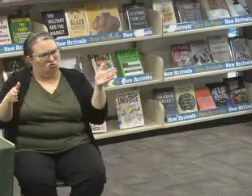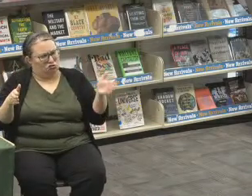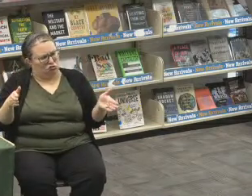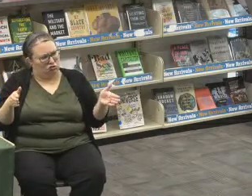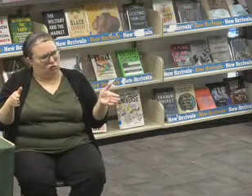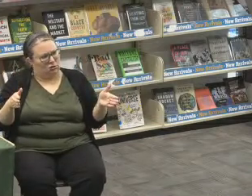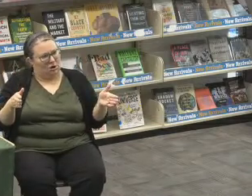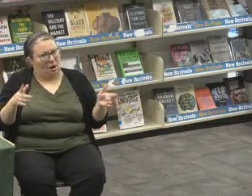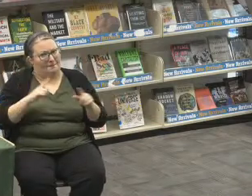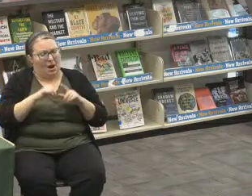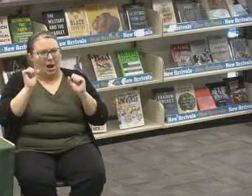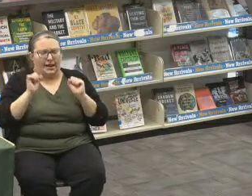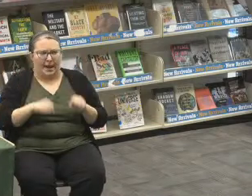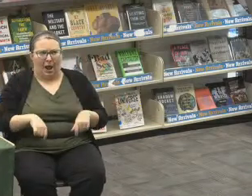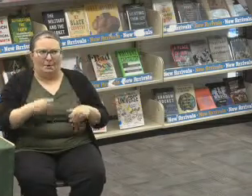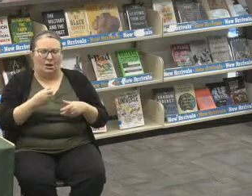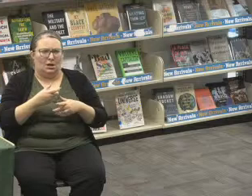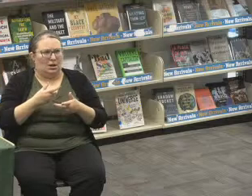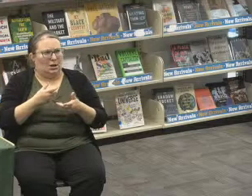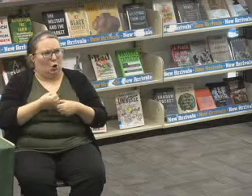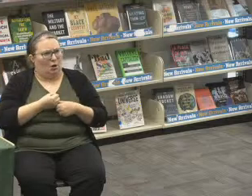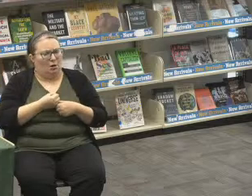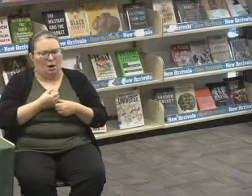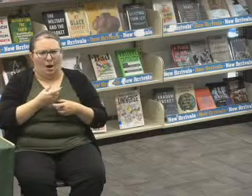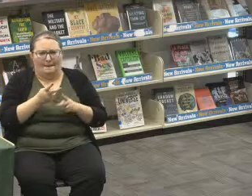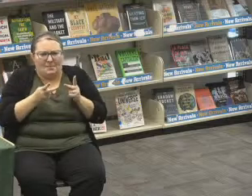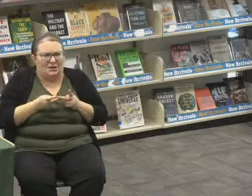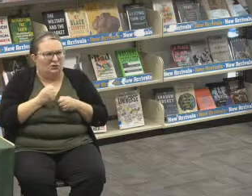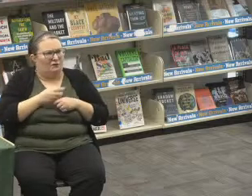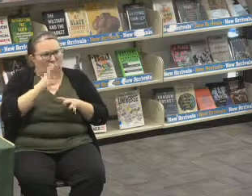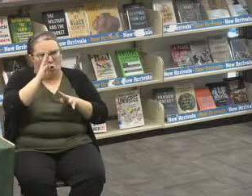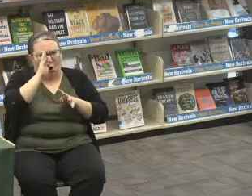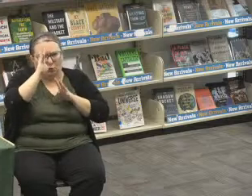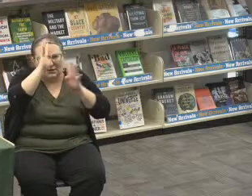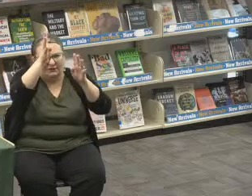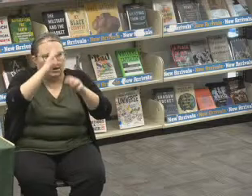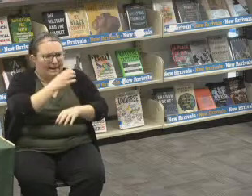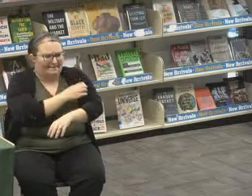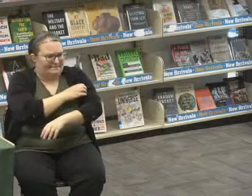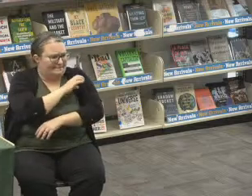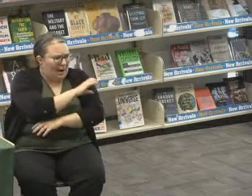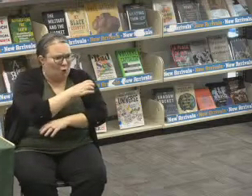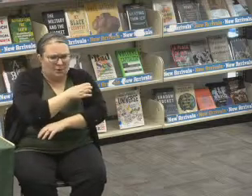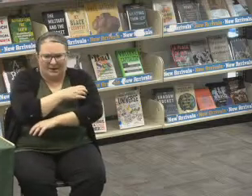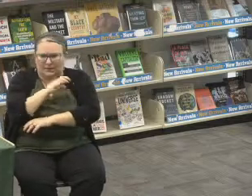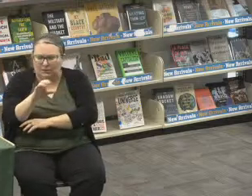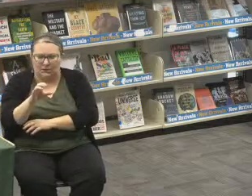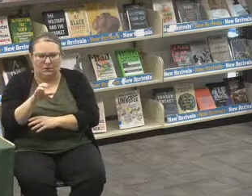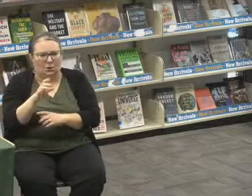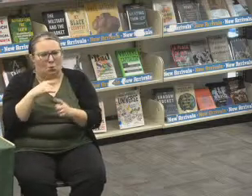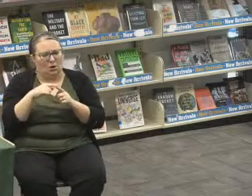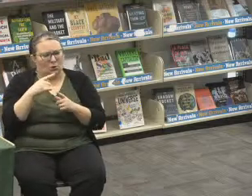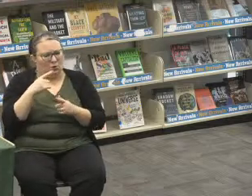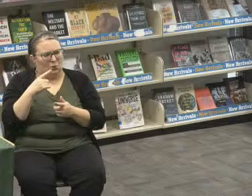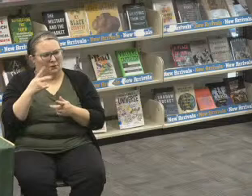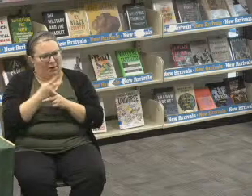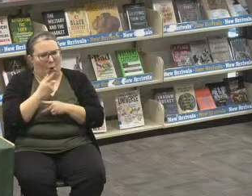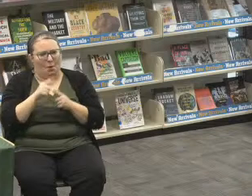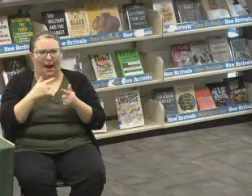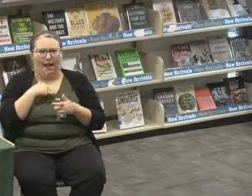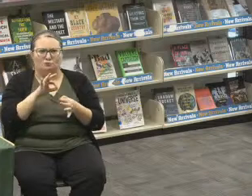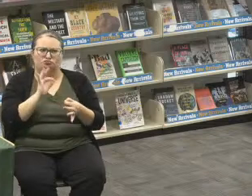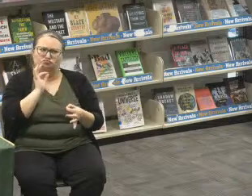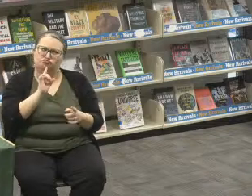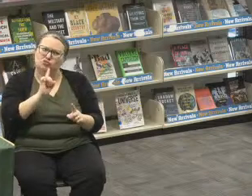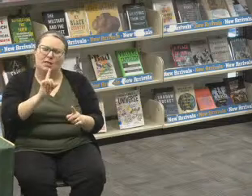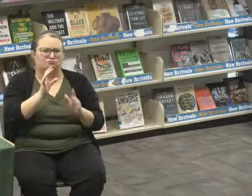be a source of incredible creativity and empowerment when you kind of get a sense of what those things are that you are well wired for and are able